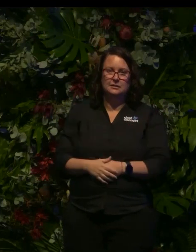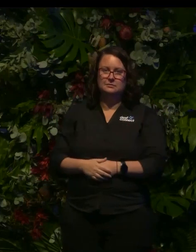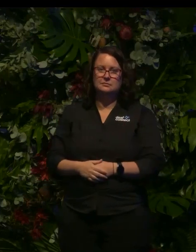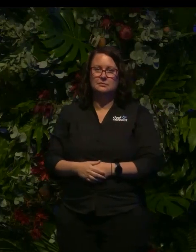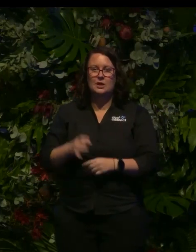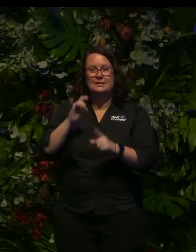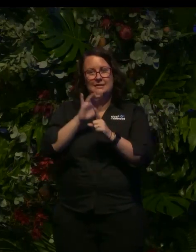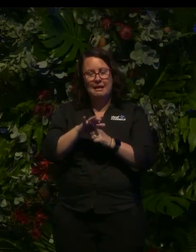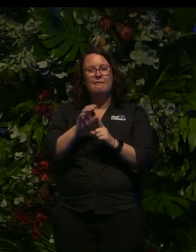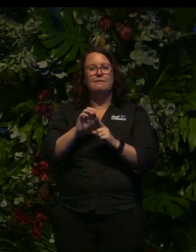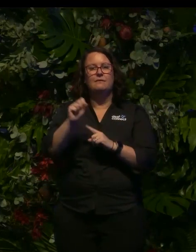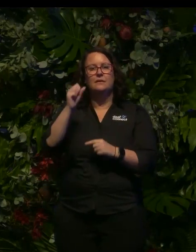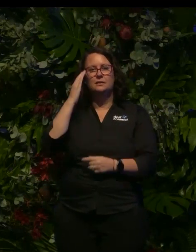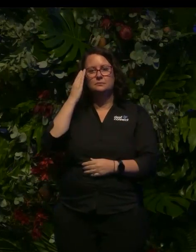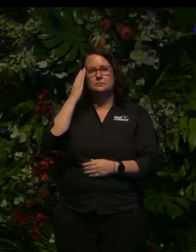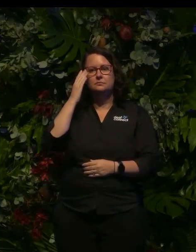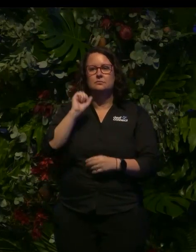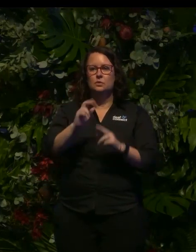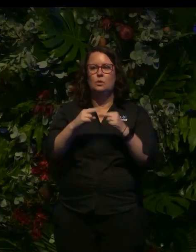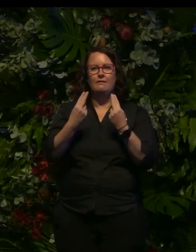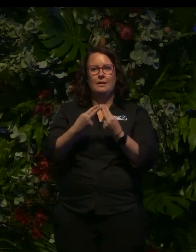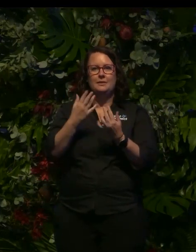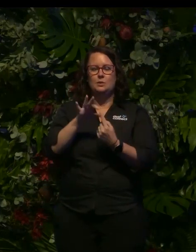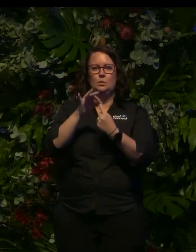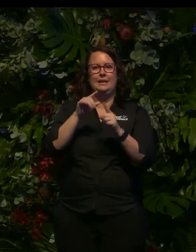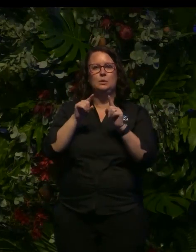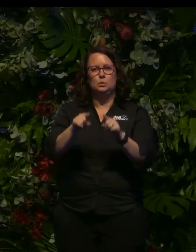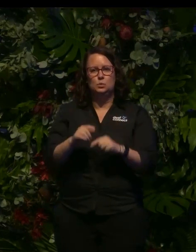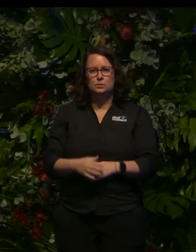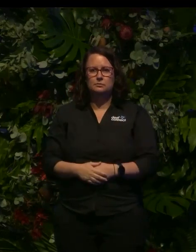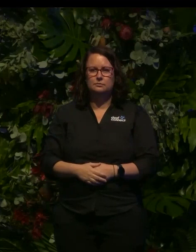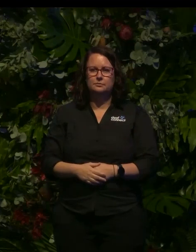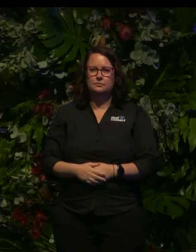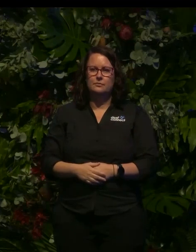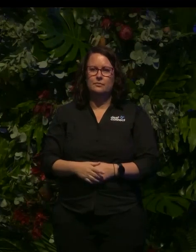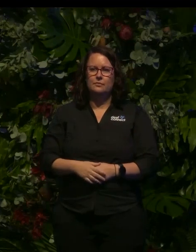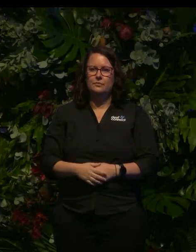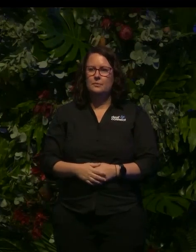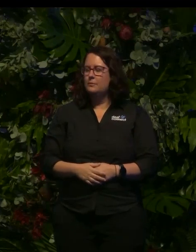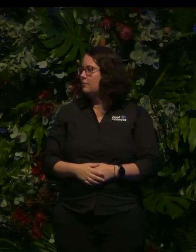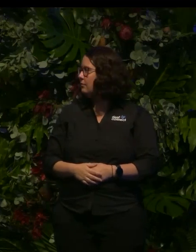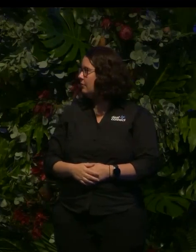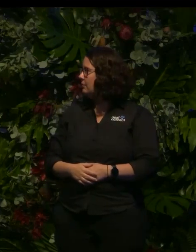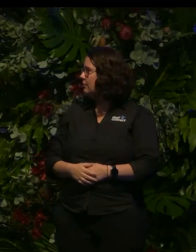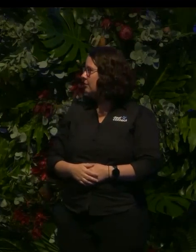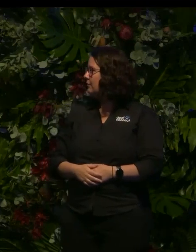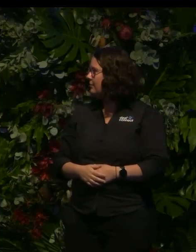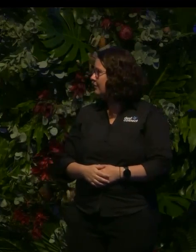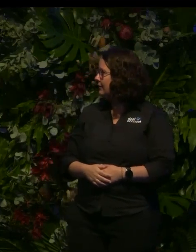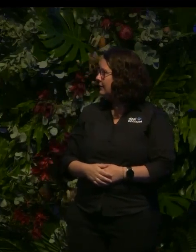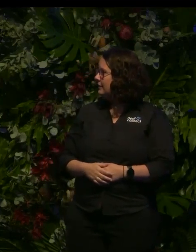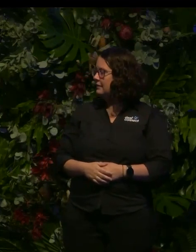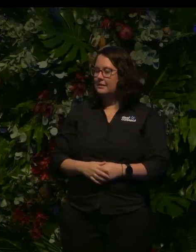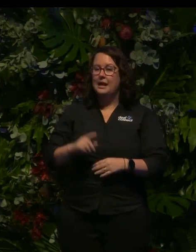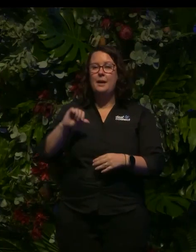her. Mm-hmm. Your family is unique to you. Mm. Identify it how you see it. But nevertheless, the centre staff said